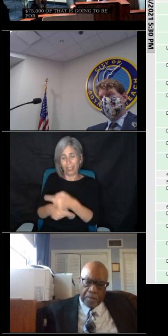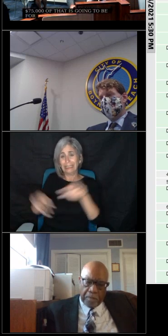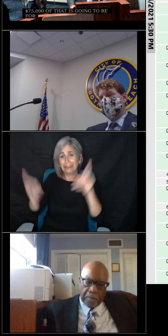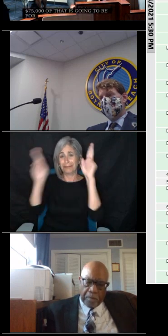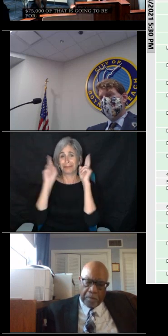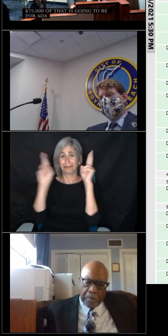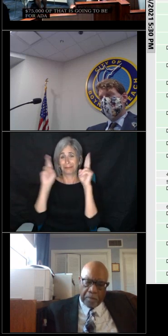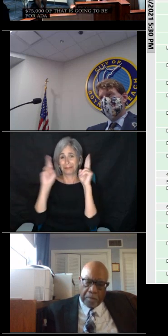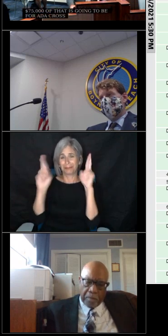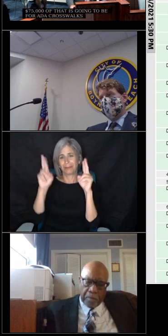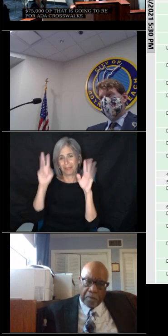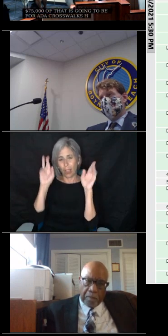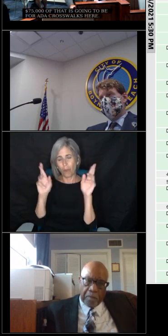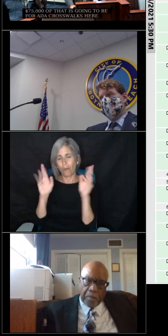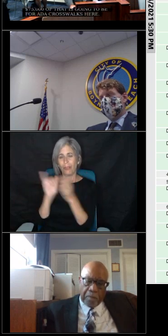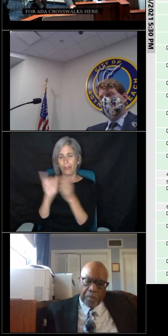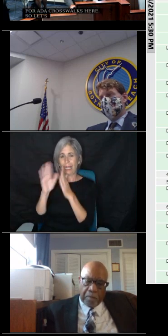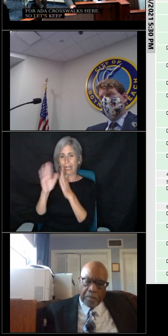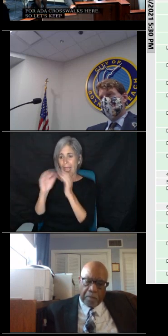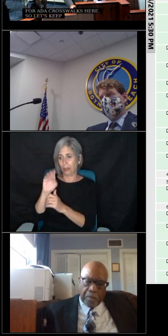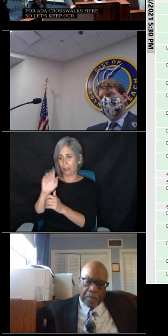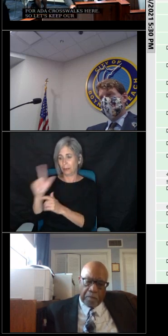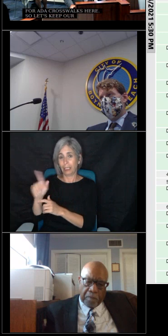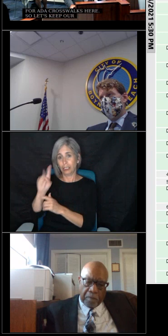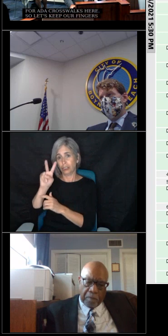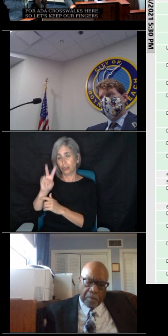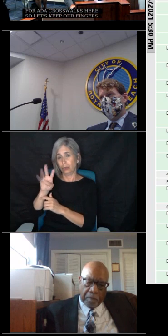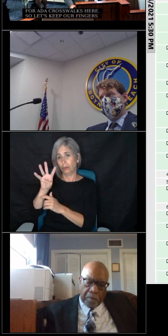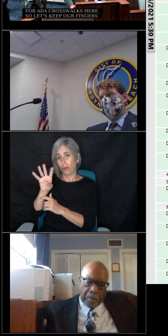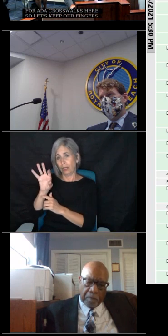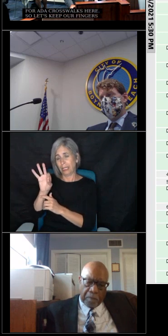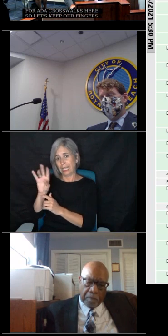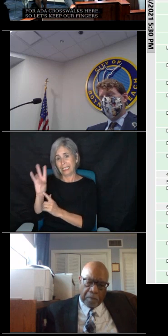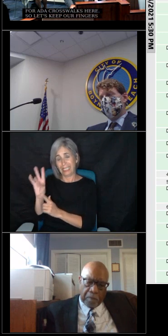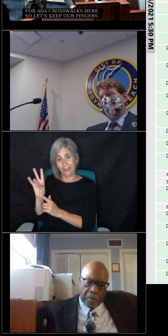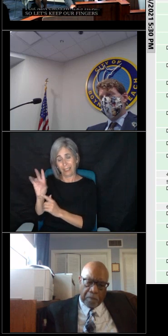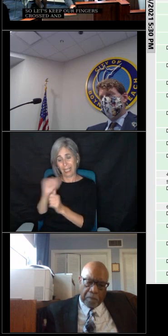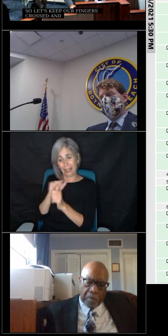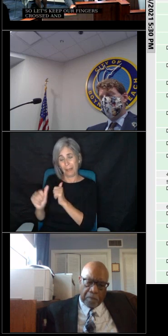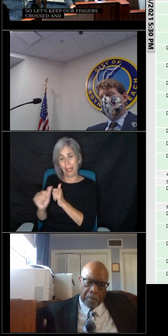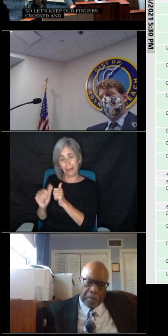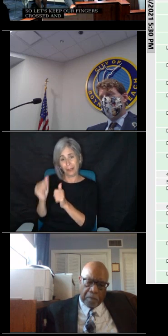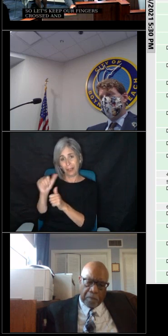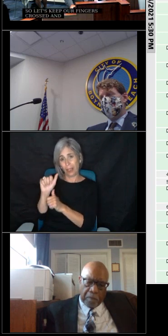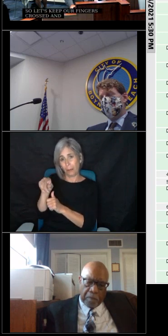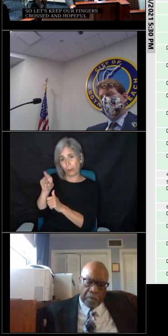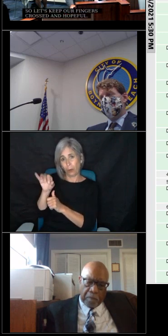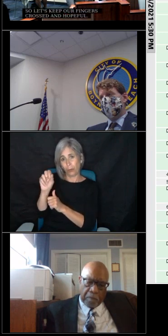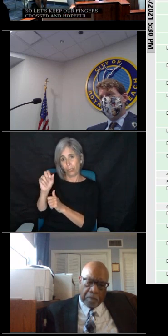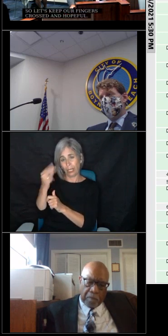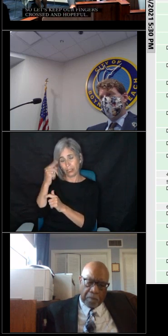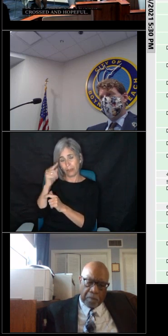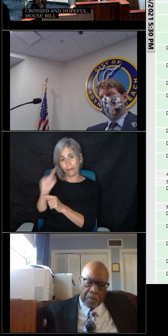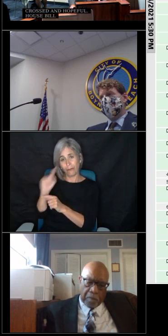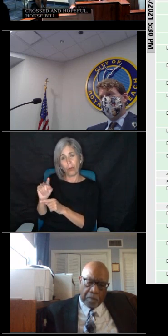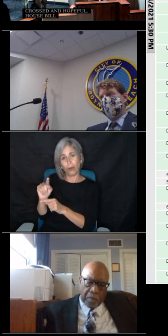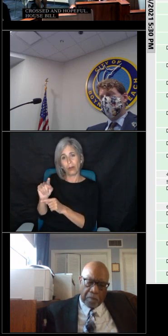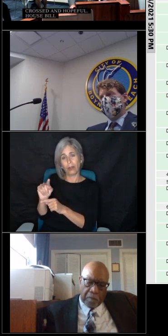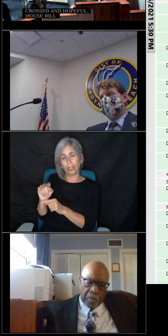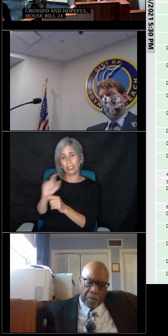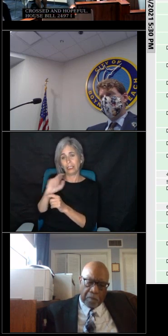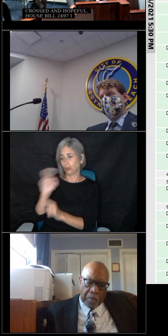and hopeful. And House Bill 2497 that I passed and got the appropriation for was